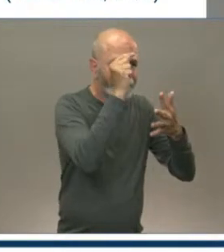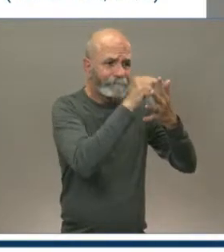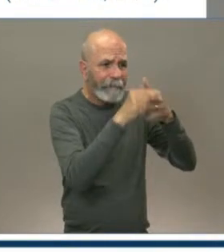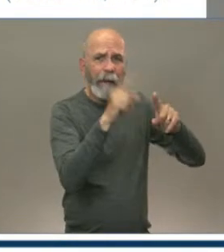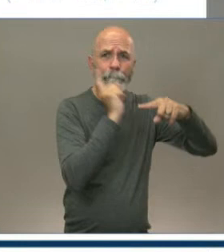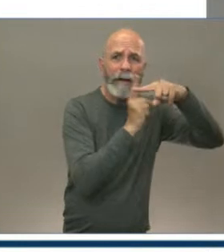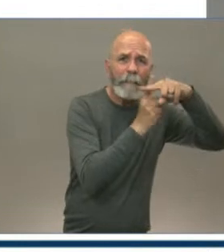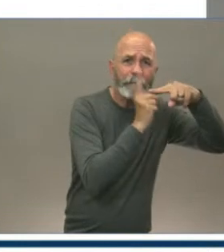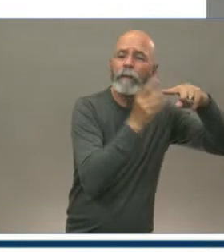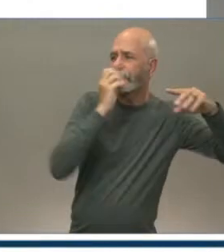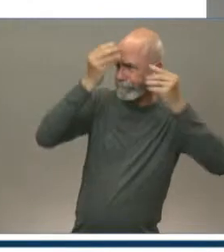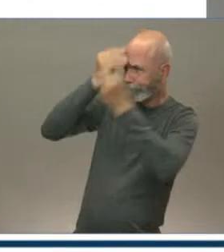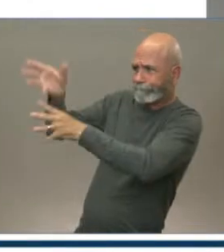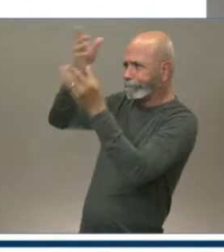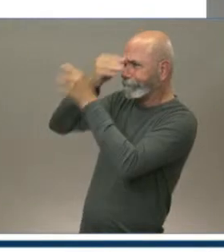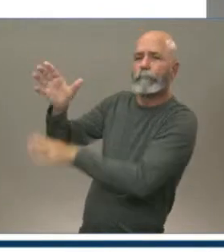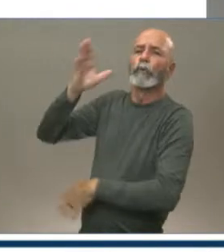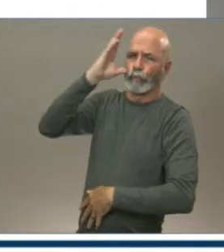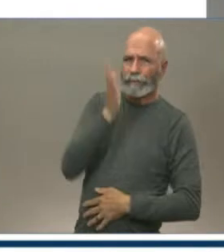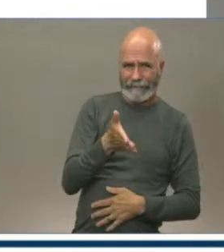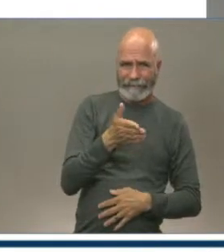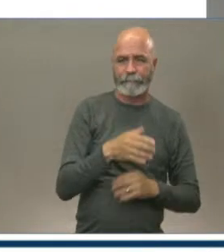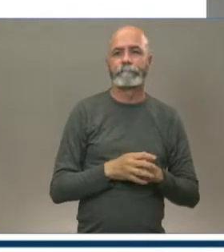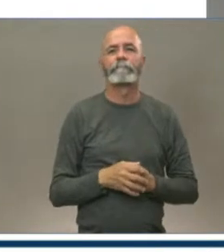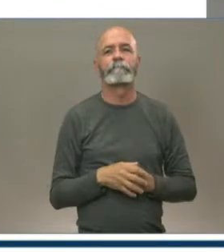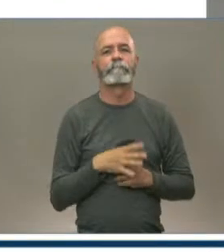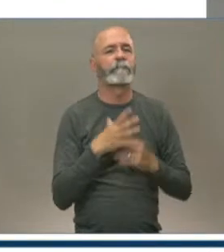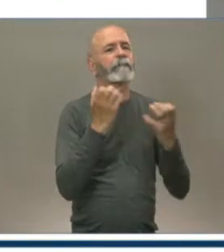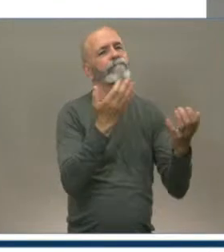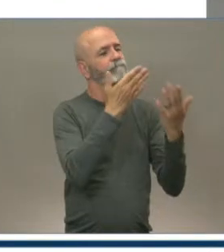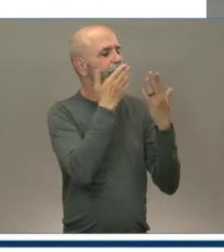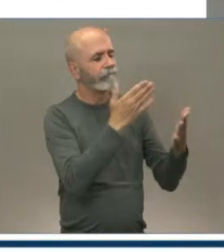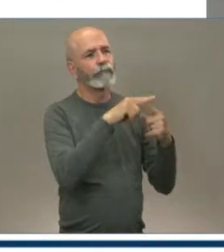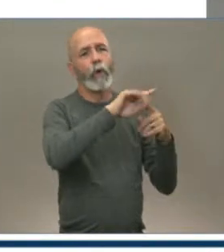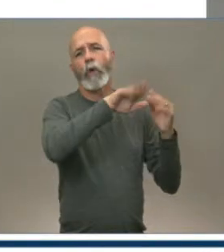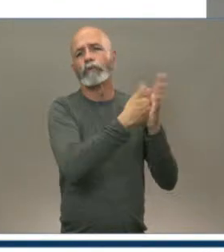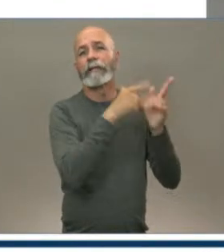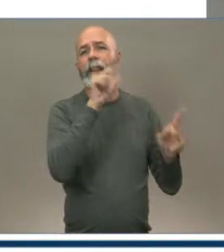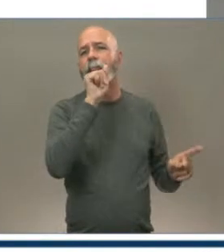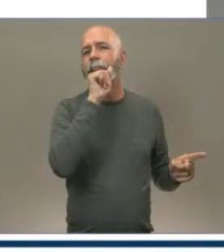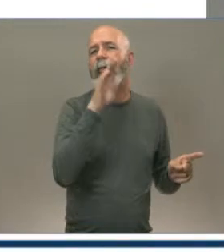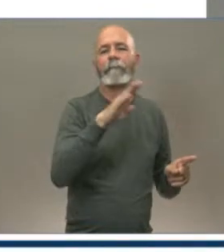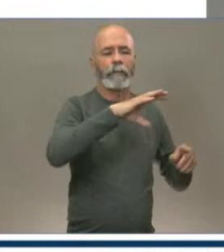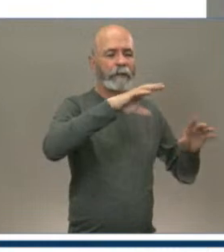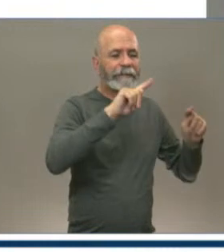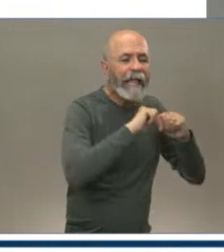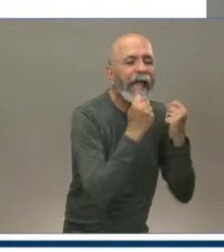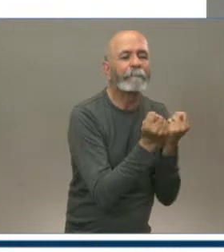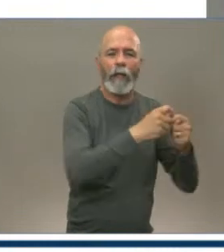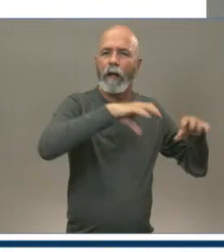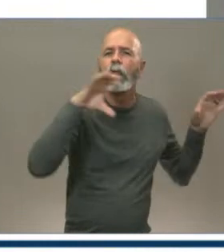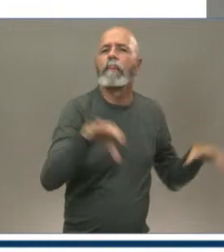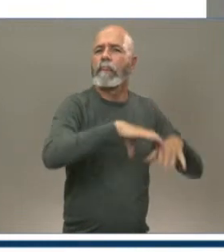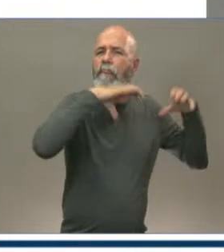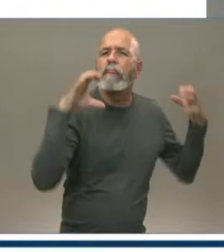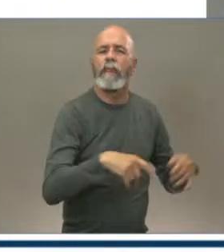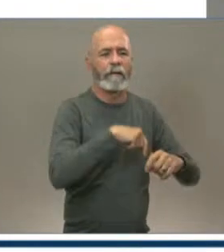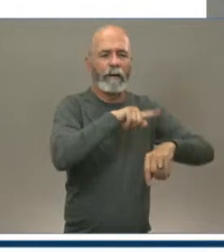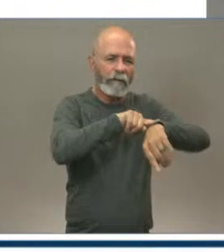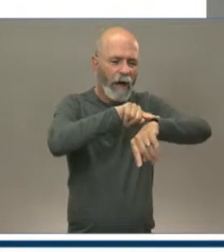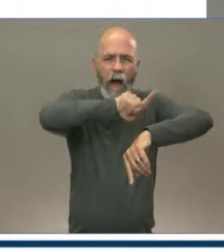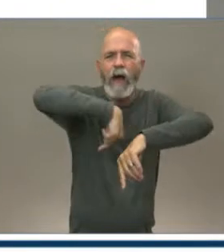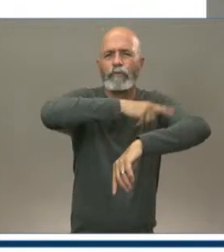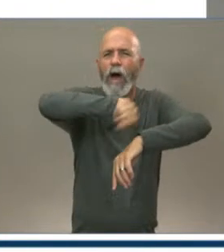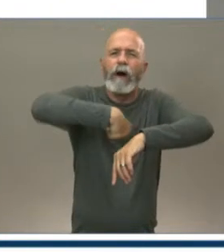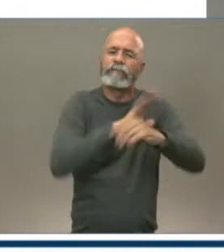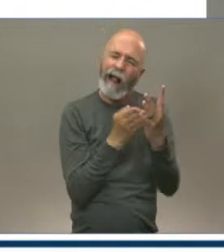the lab and public health teams who have been working day and night over the last week or more to clear both backlogs and to